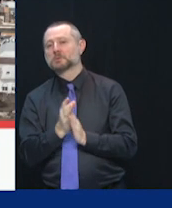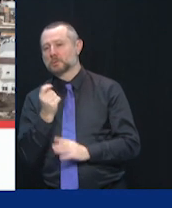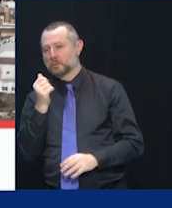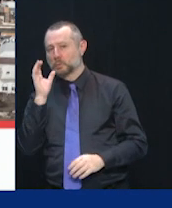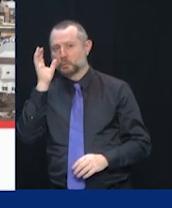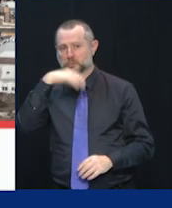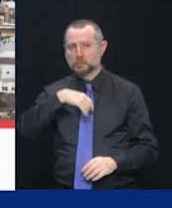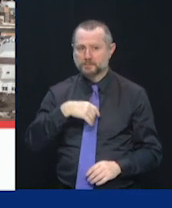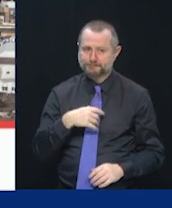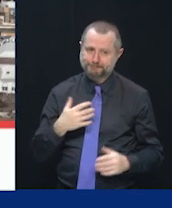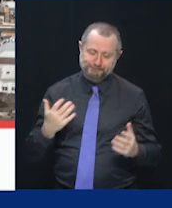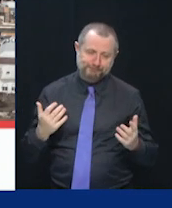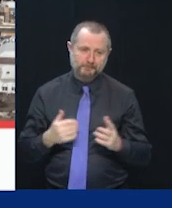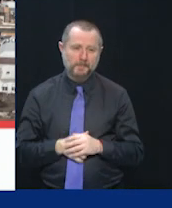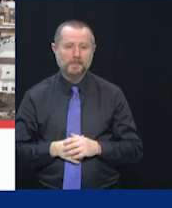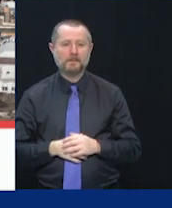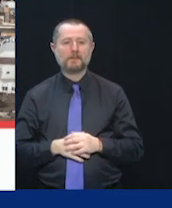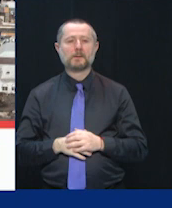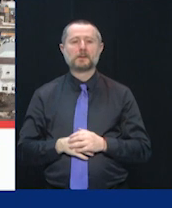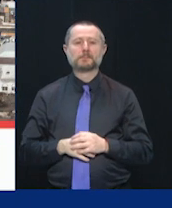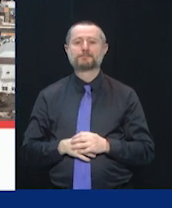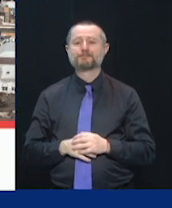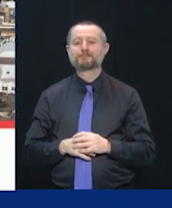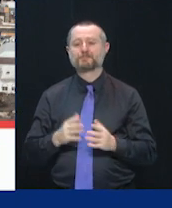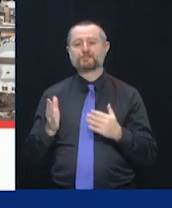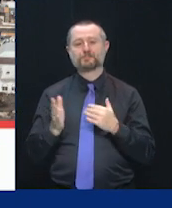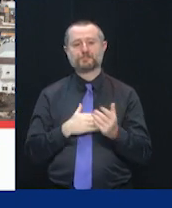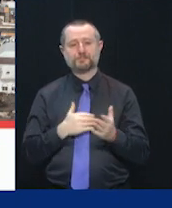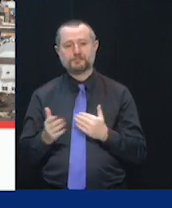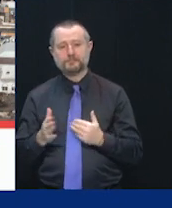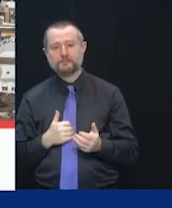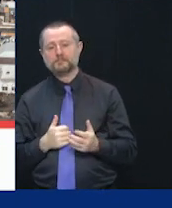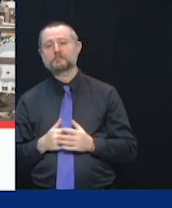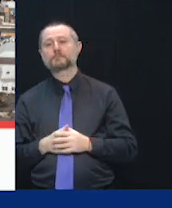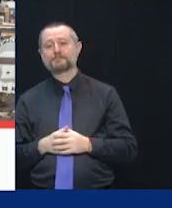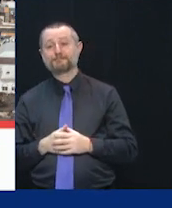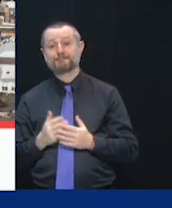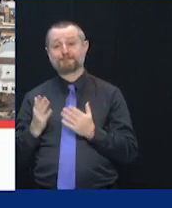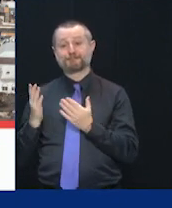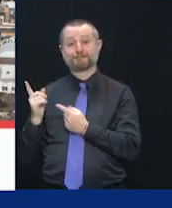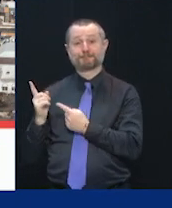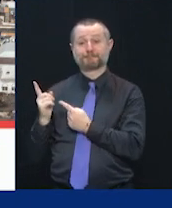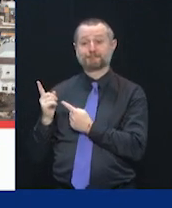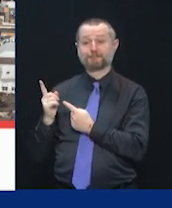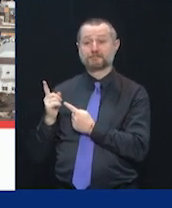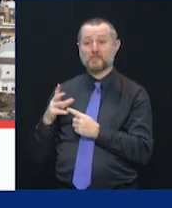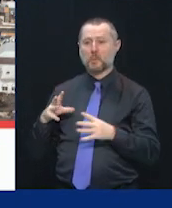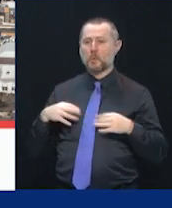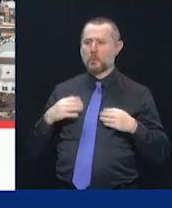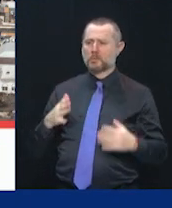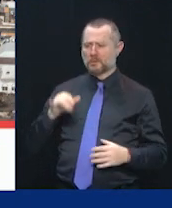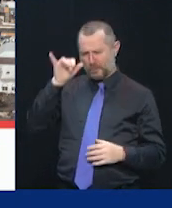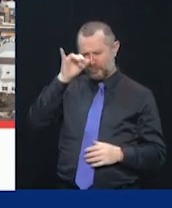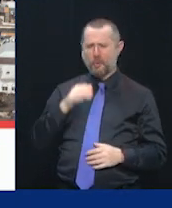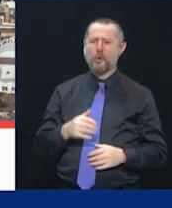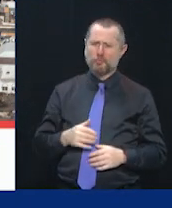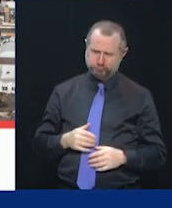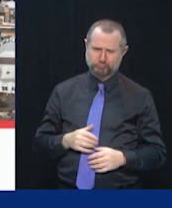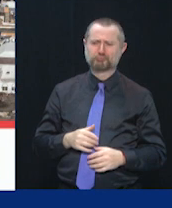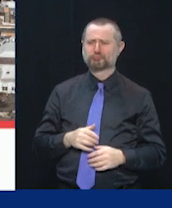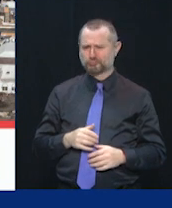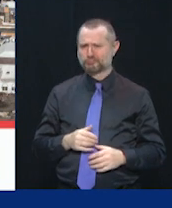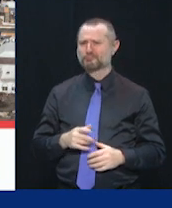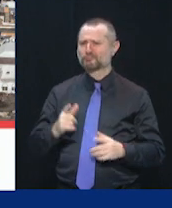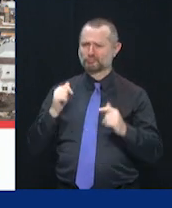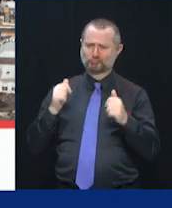understand that. But the Yankees ownership said, and management said